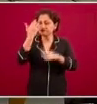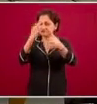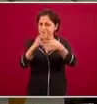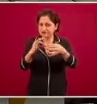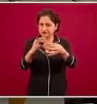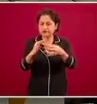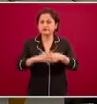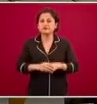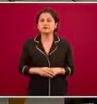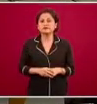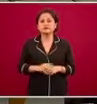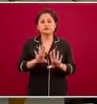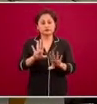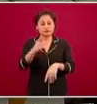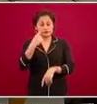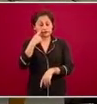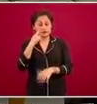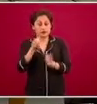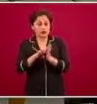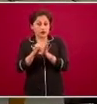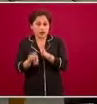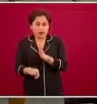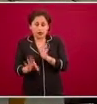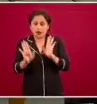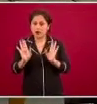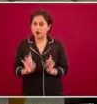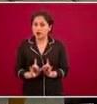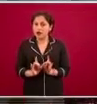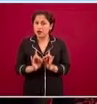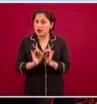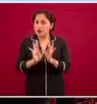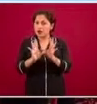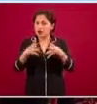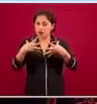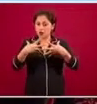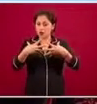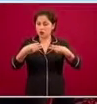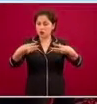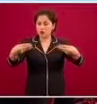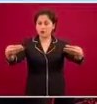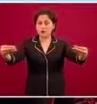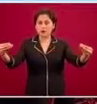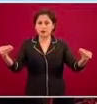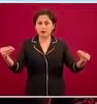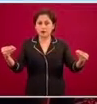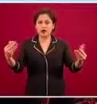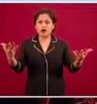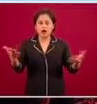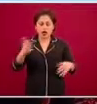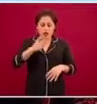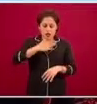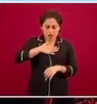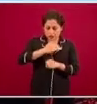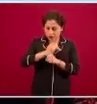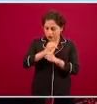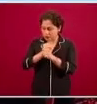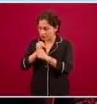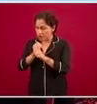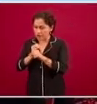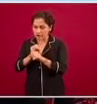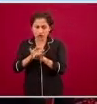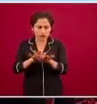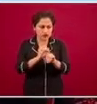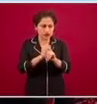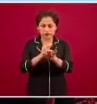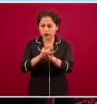epidemic, when you have such a phenomenon, you need to have information about how